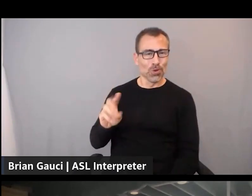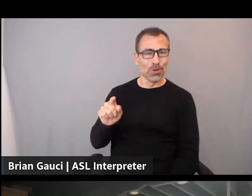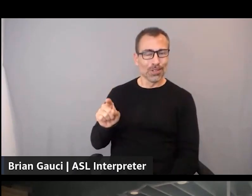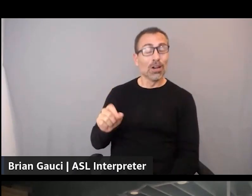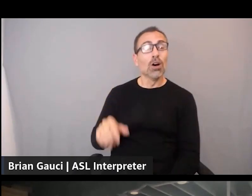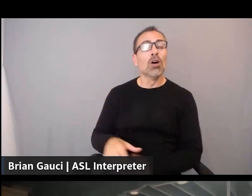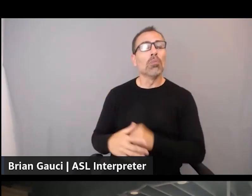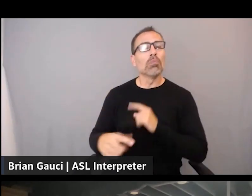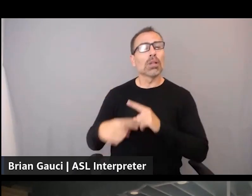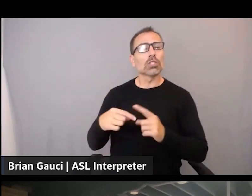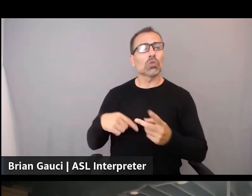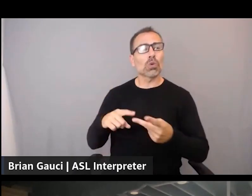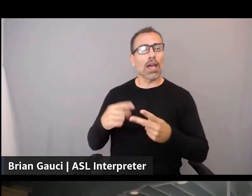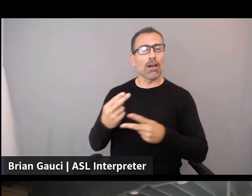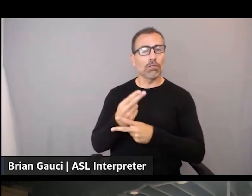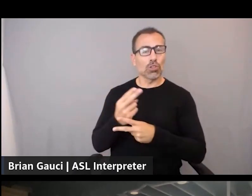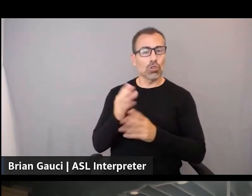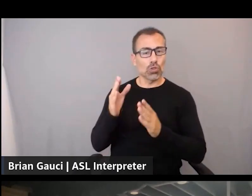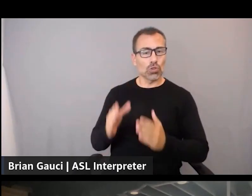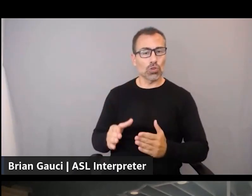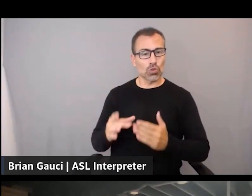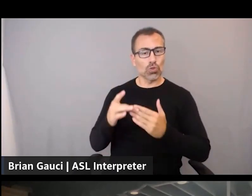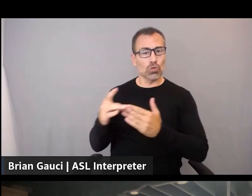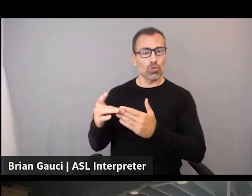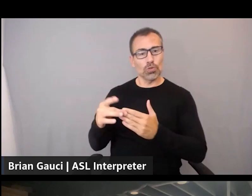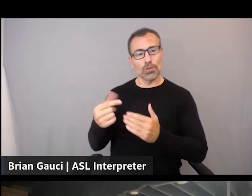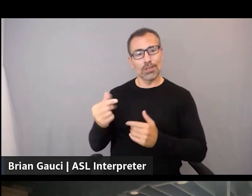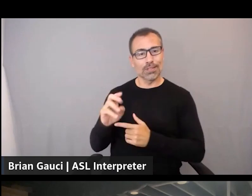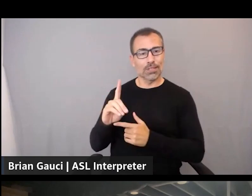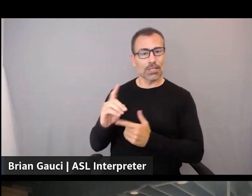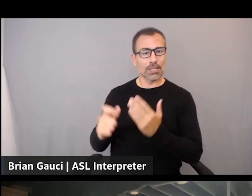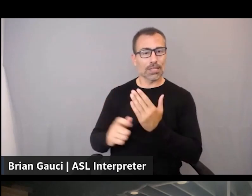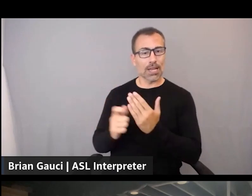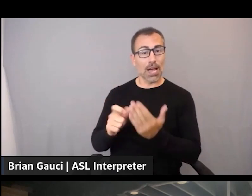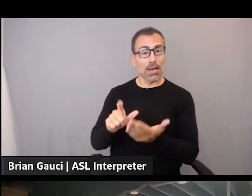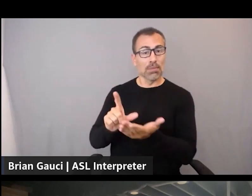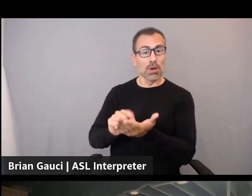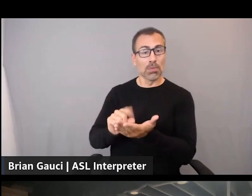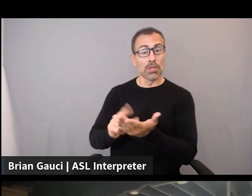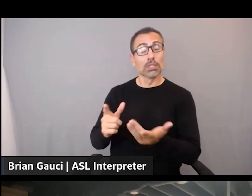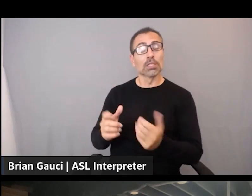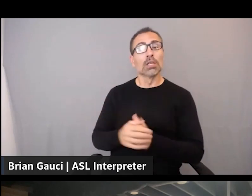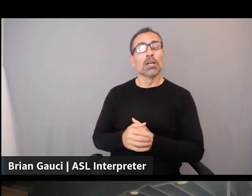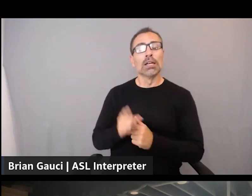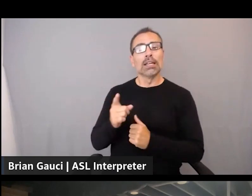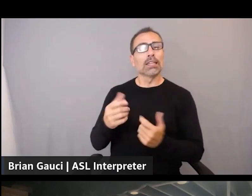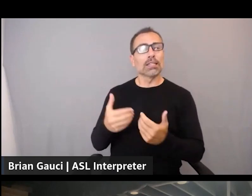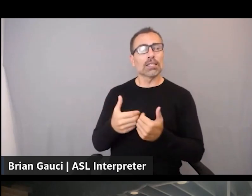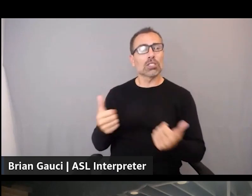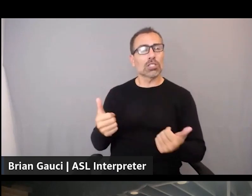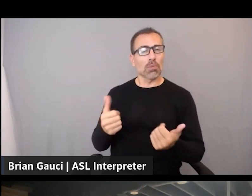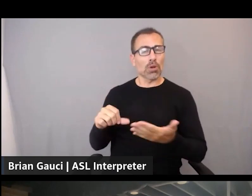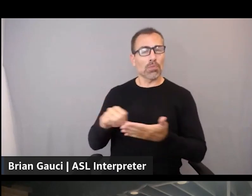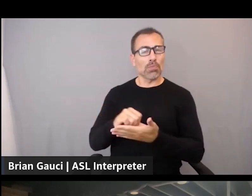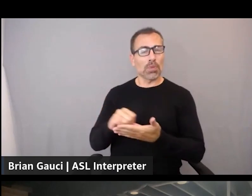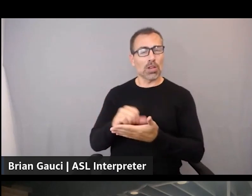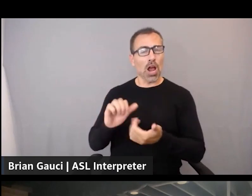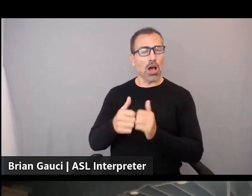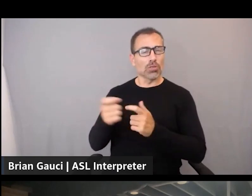So we have published a separate AWS documentation page on how to manage notifications in